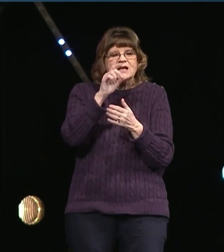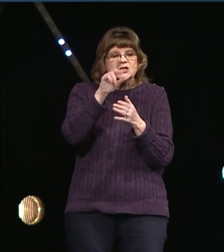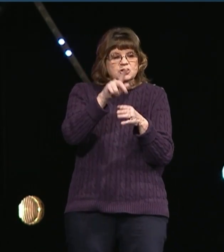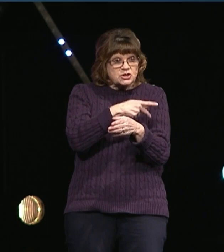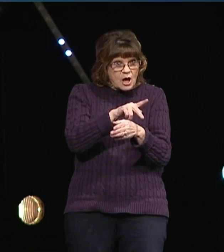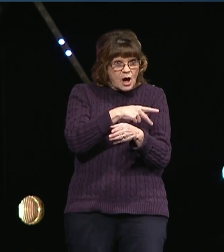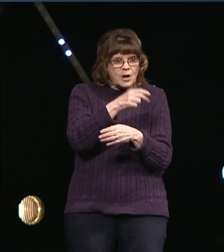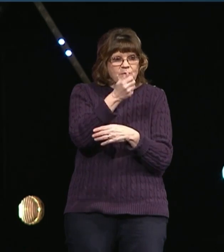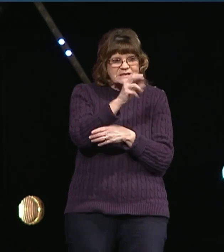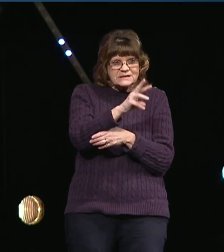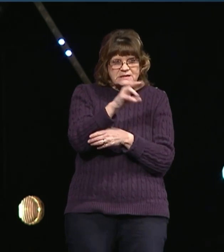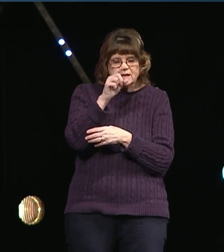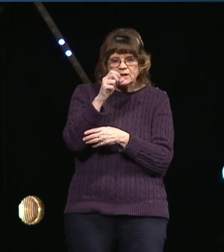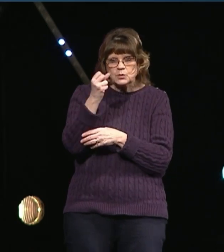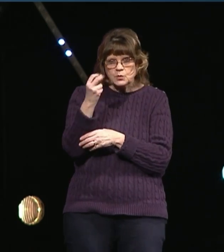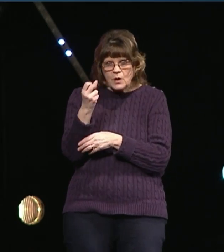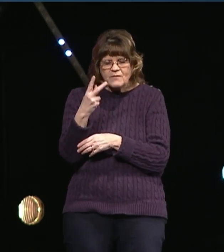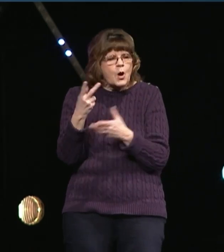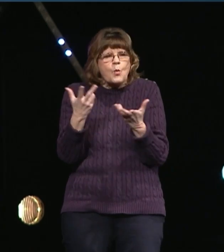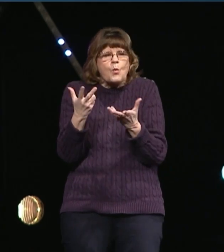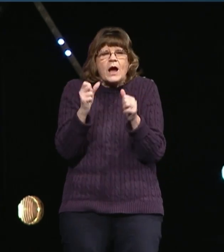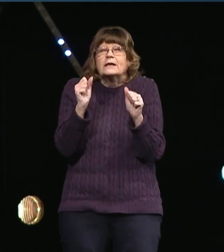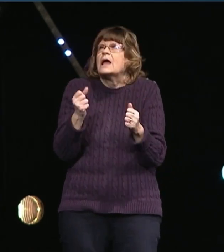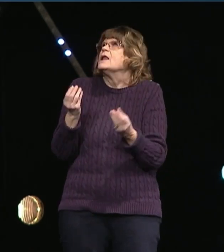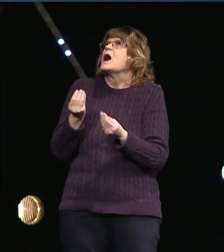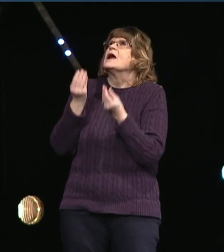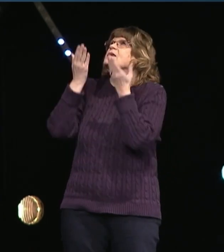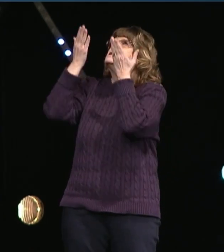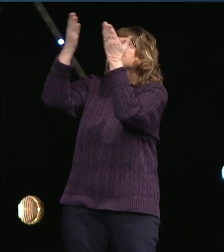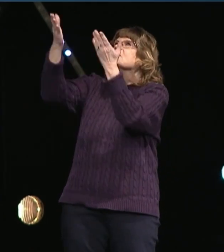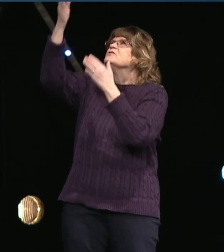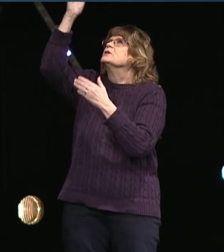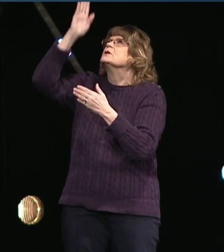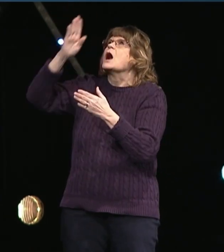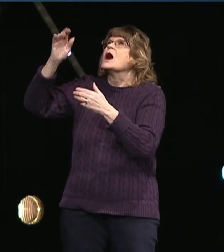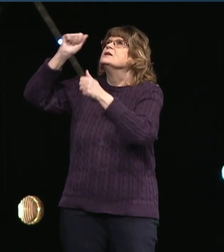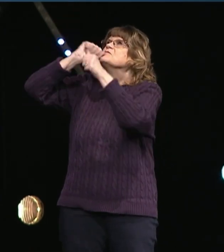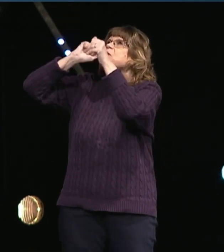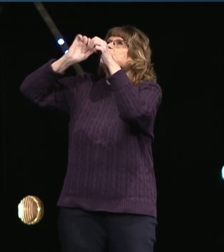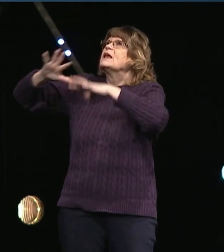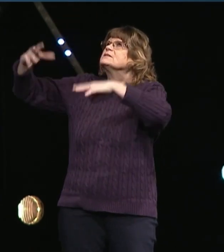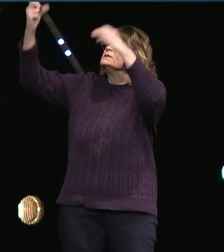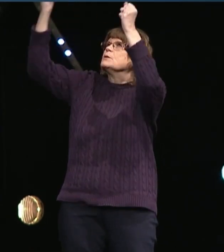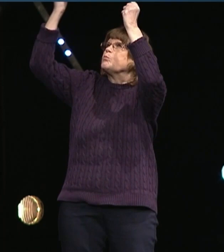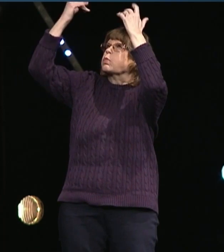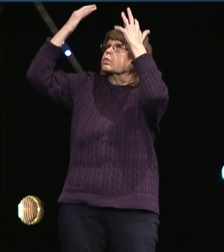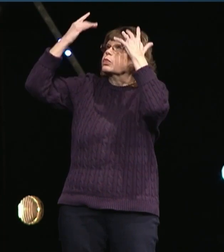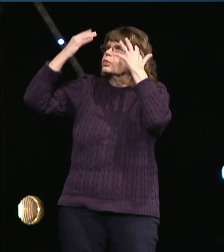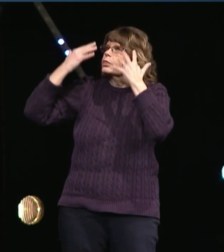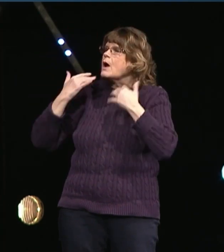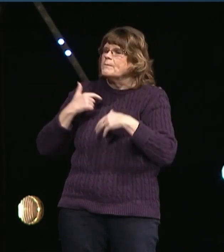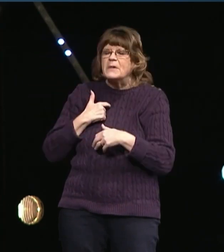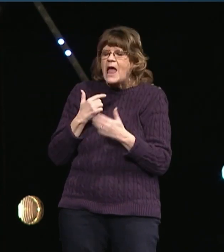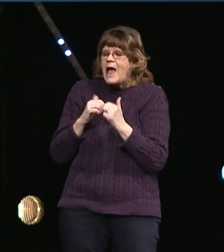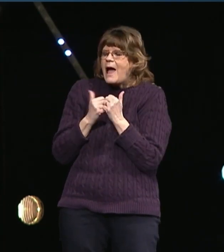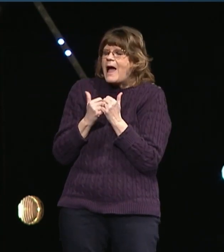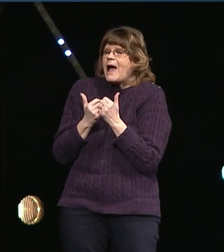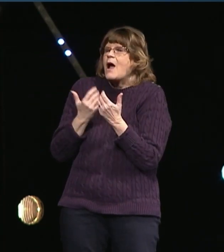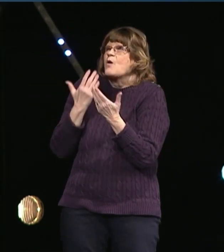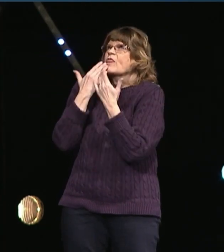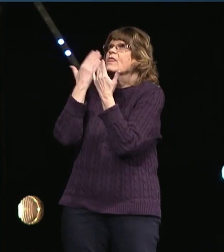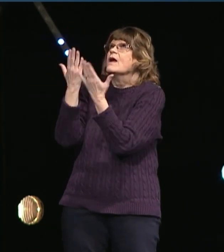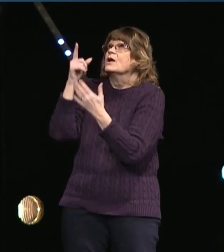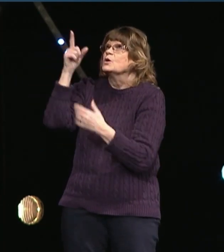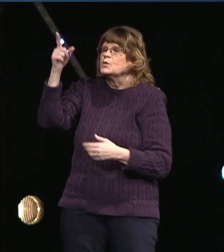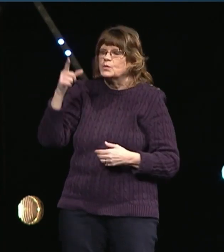Psalm 116:12. "What can I give back to God for the blessing he's poured out on me? I'll lift high the cup of salvation,